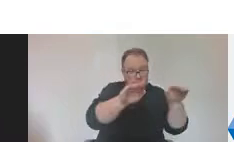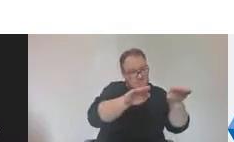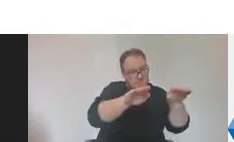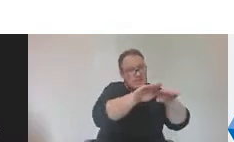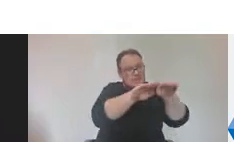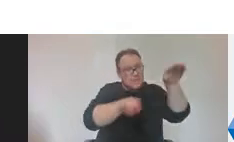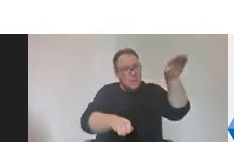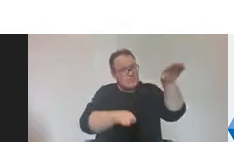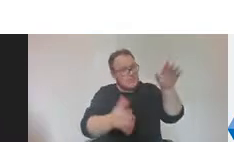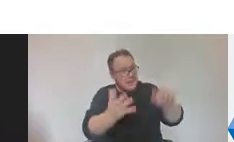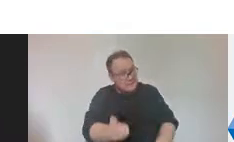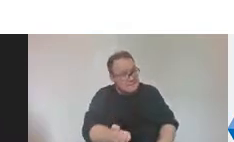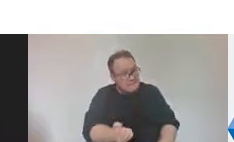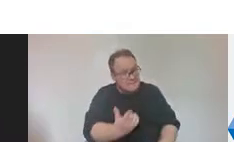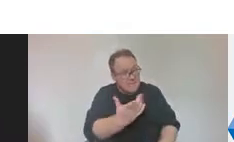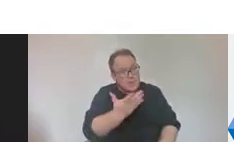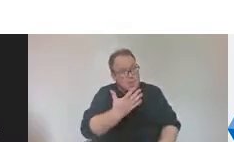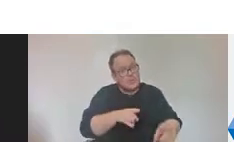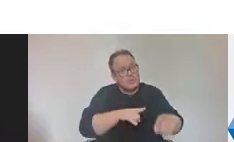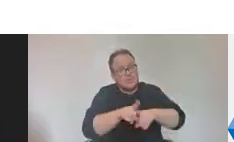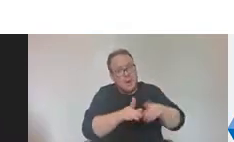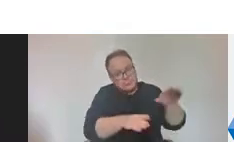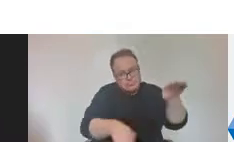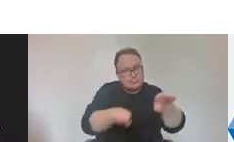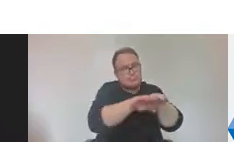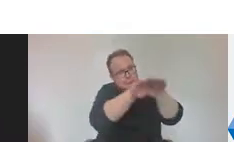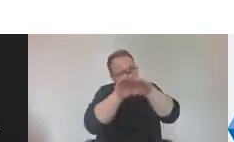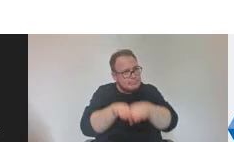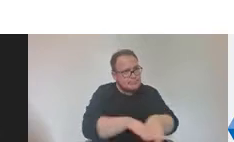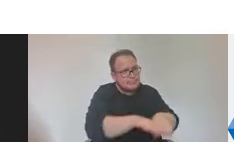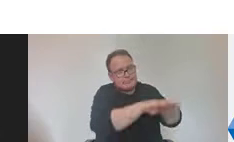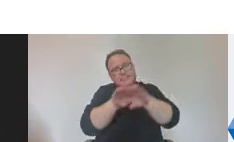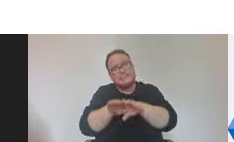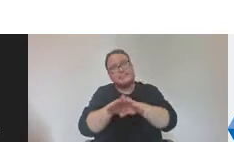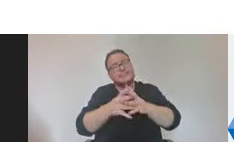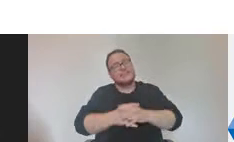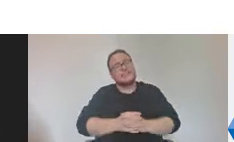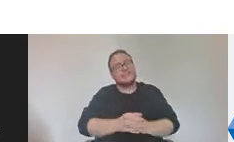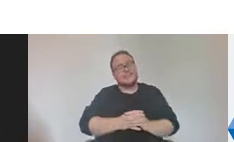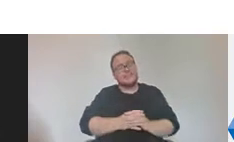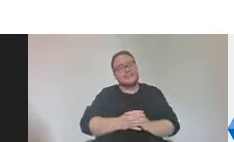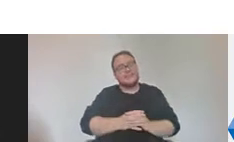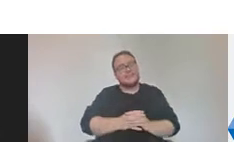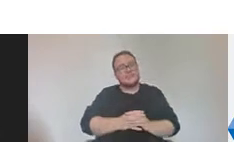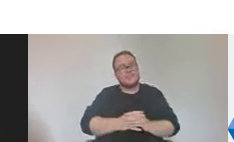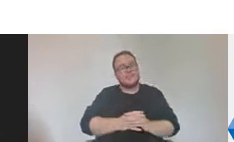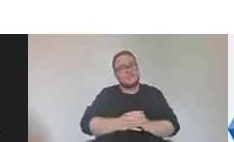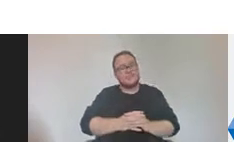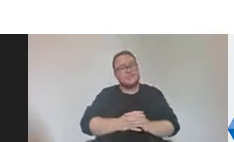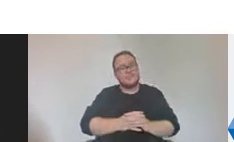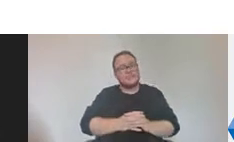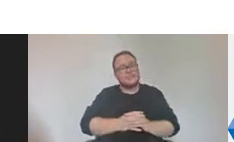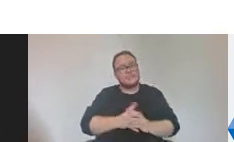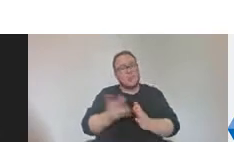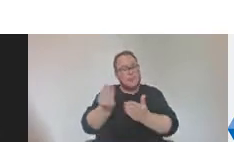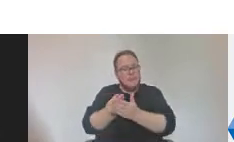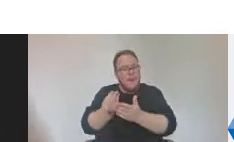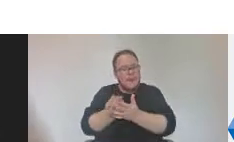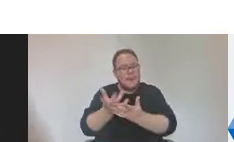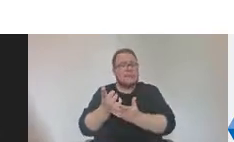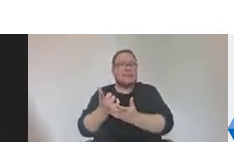reduce those between our residents. As ever, finance and governance